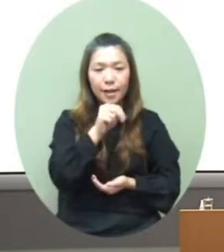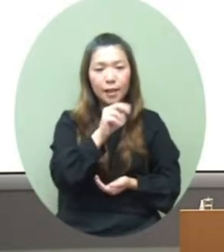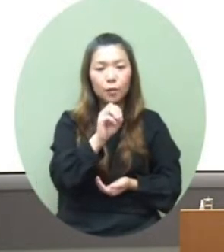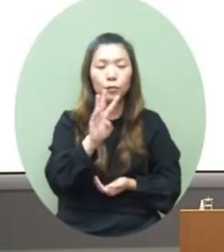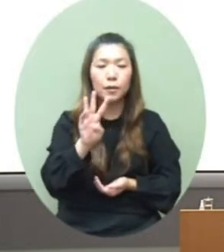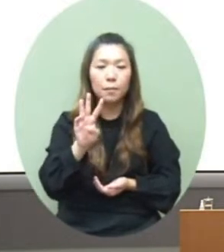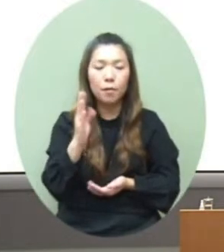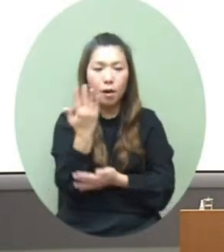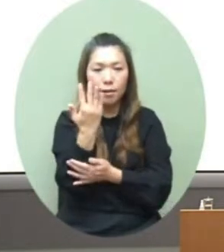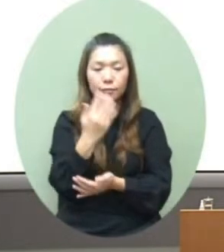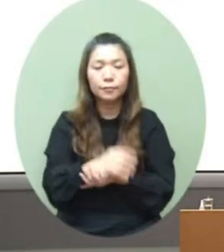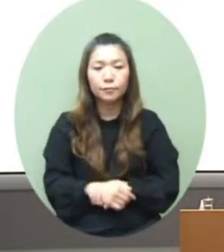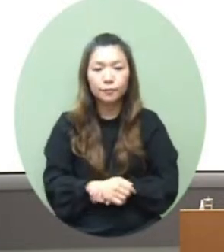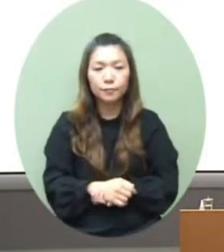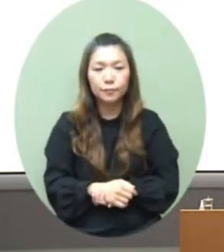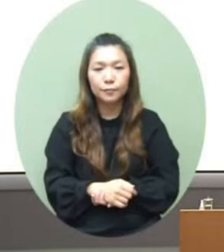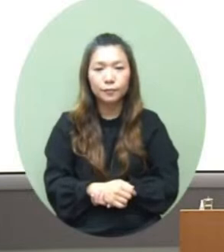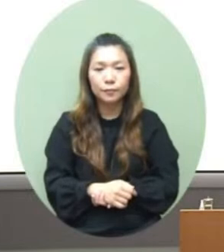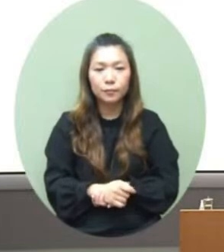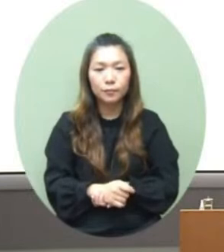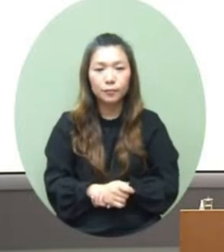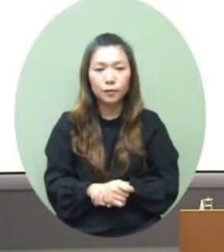I'm from Now TV.